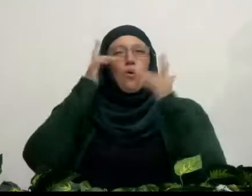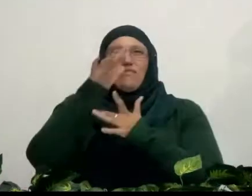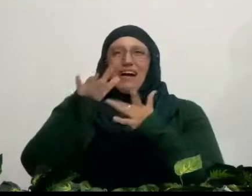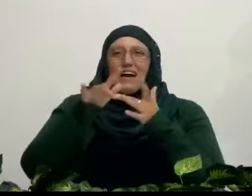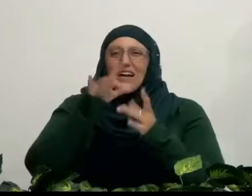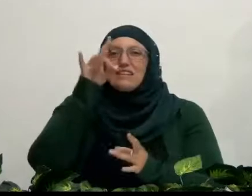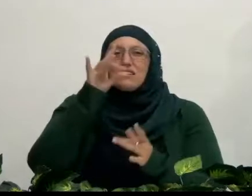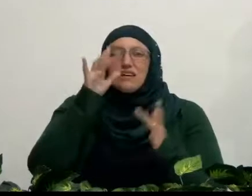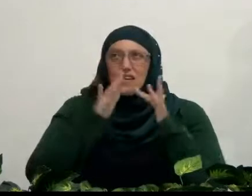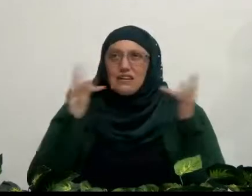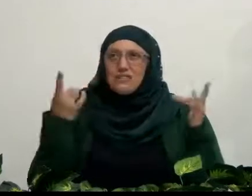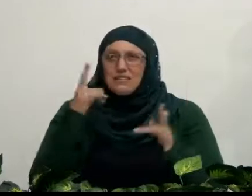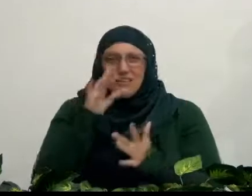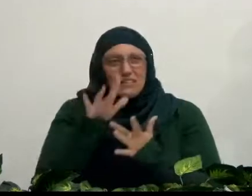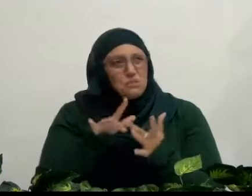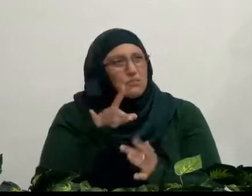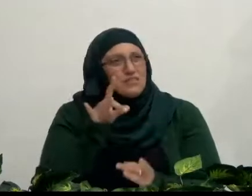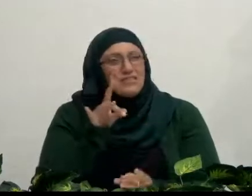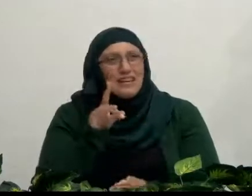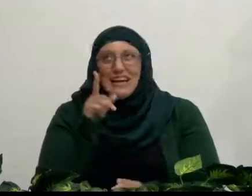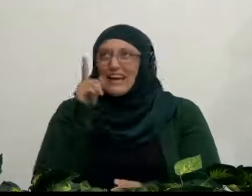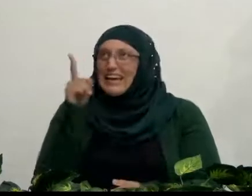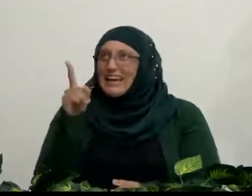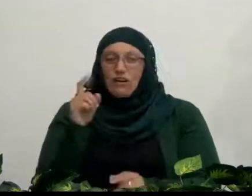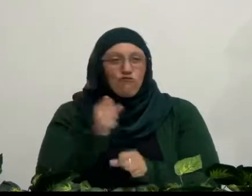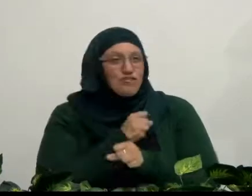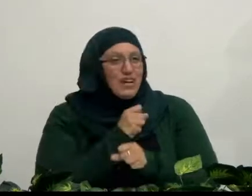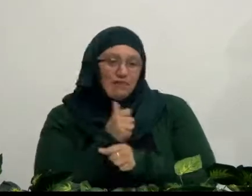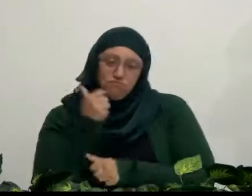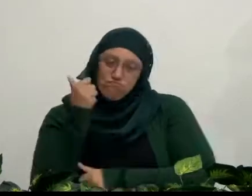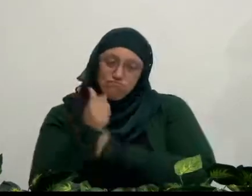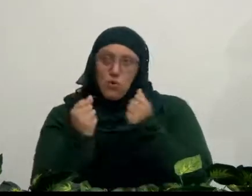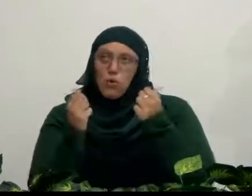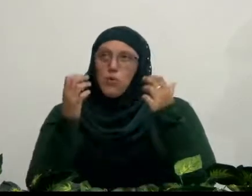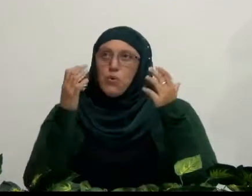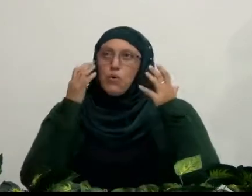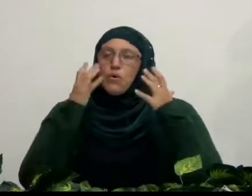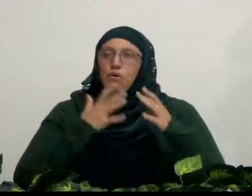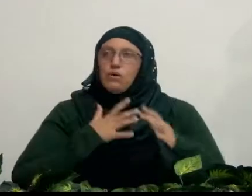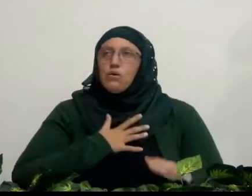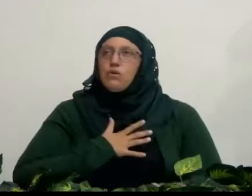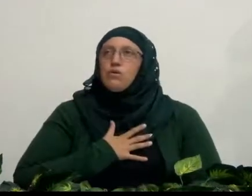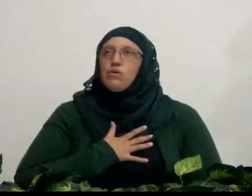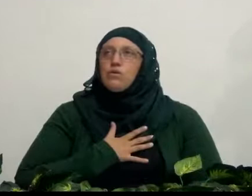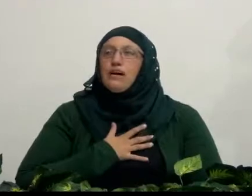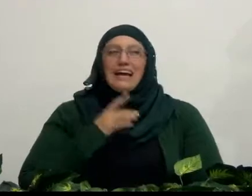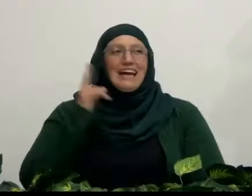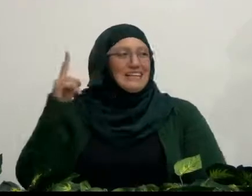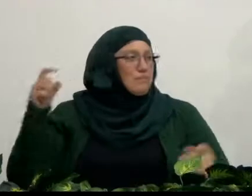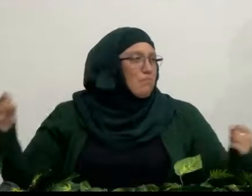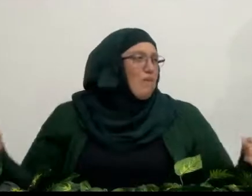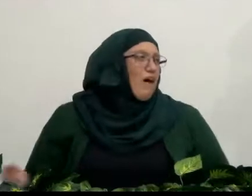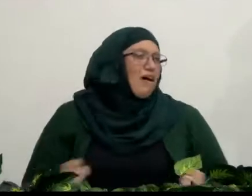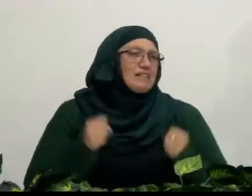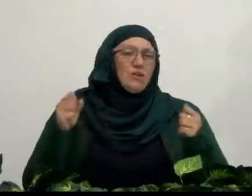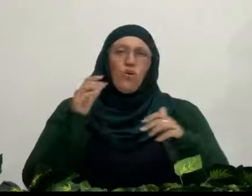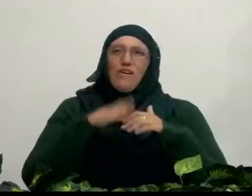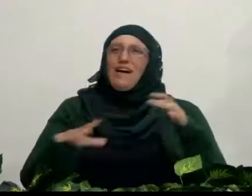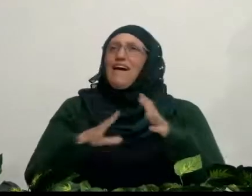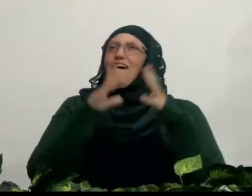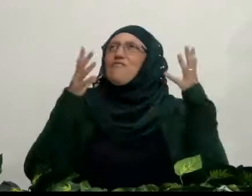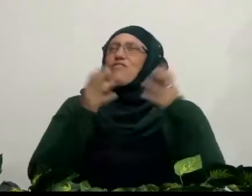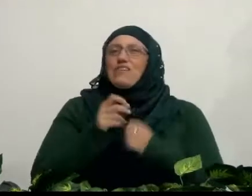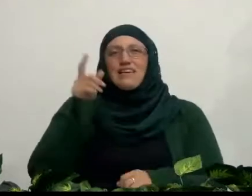favors overwhelm whatever He creates, and He is the mighty over whatever He initiates. He